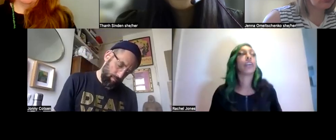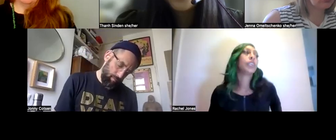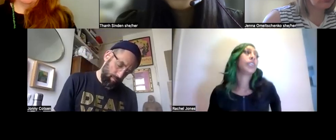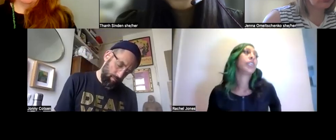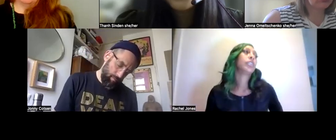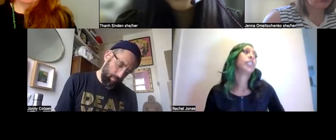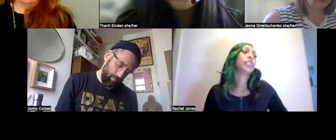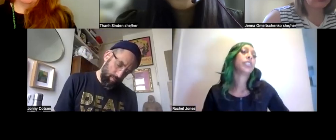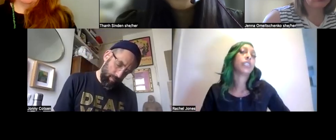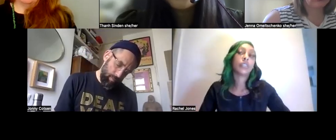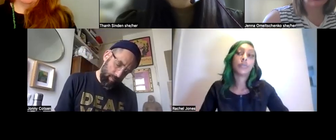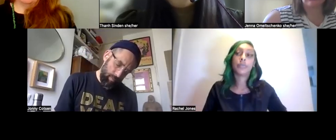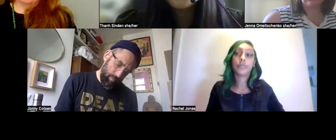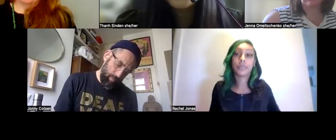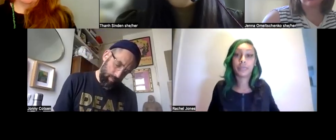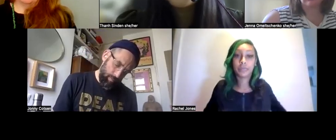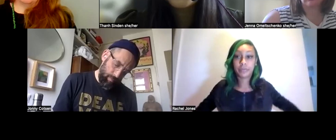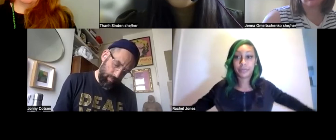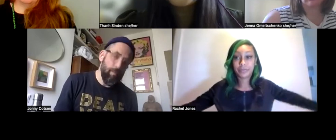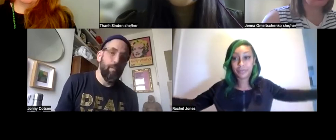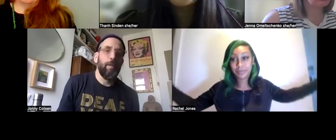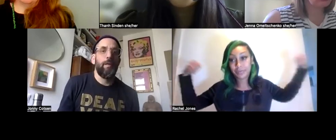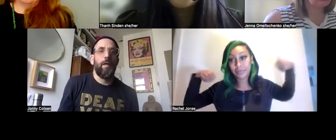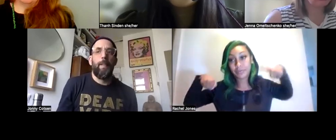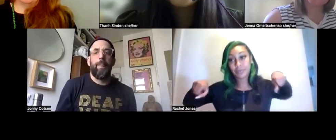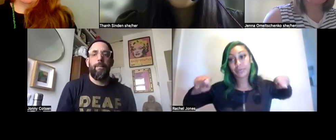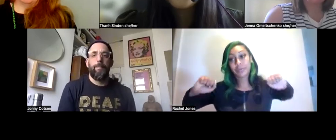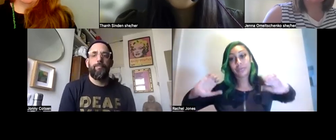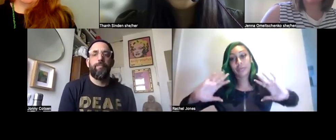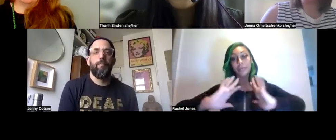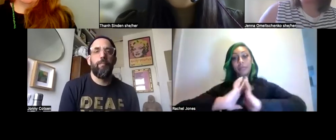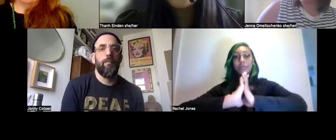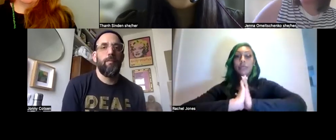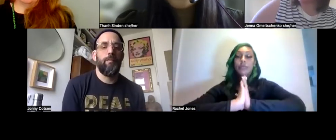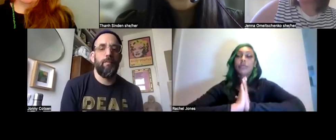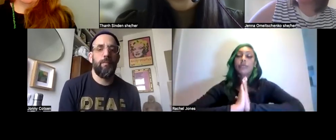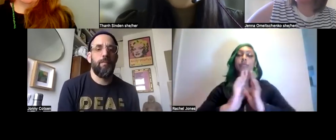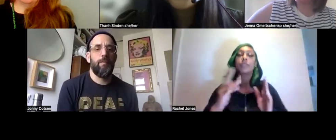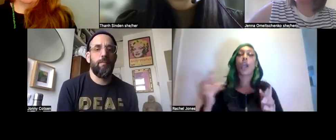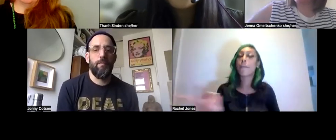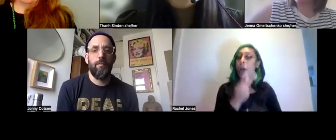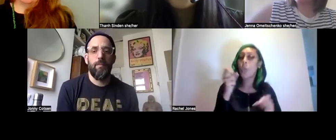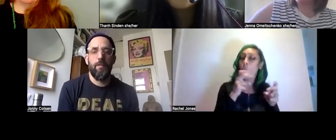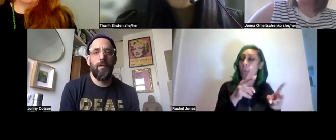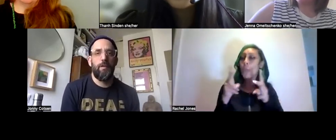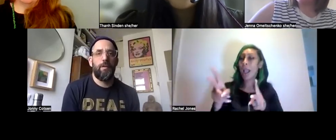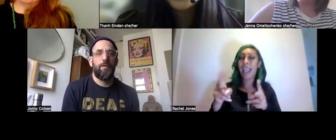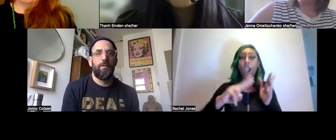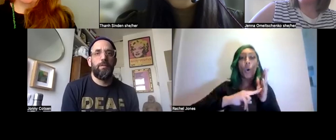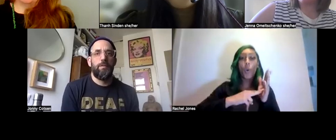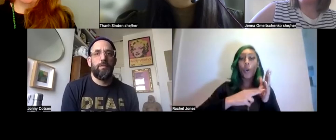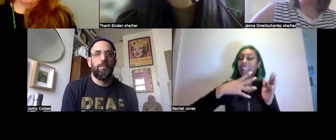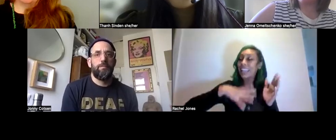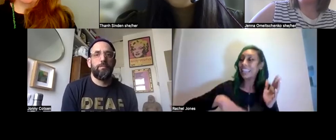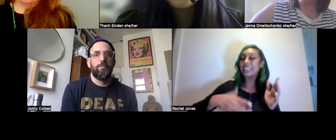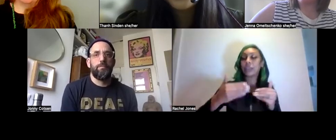it's both ways that organizations need to have a more